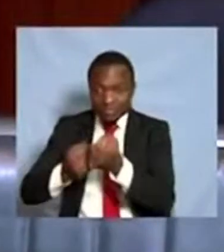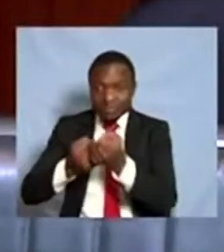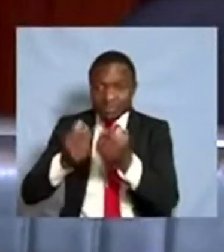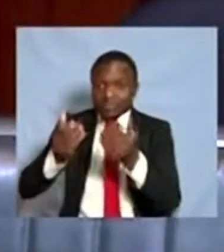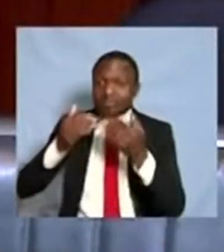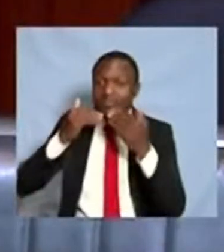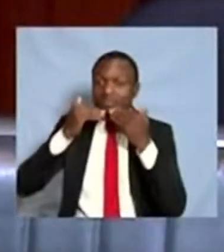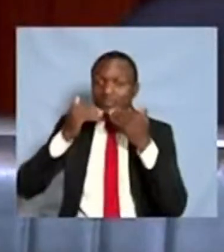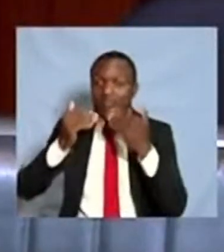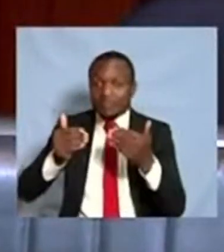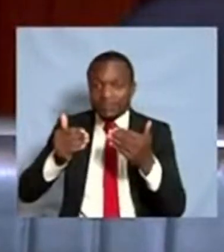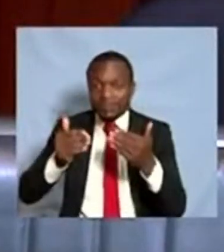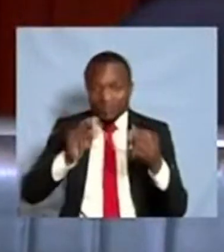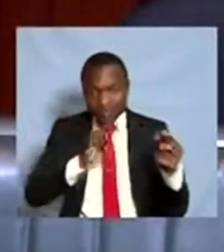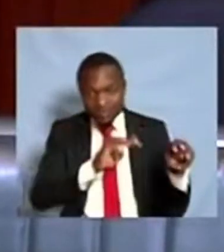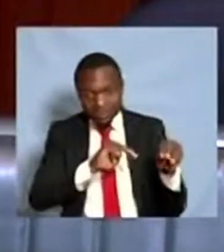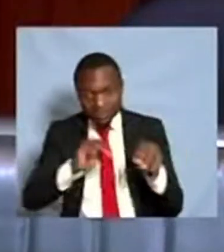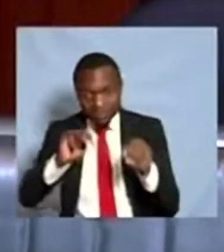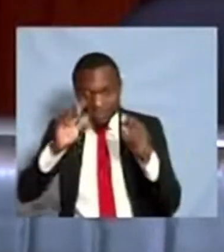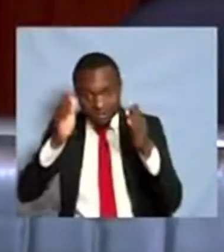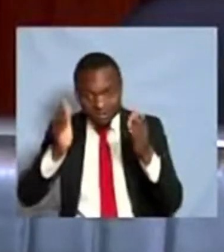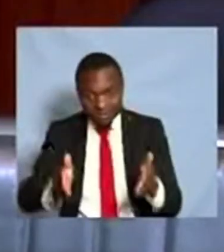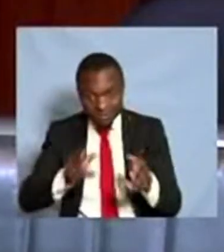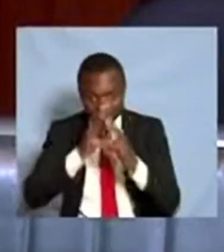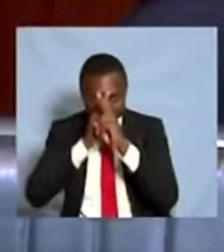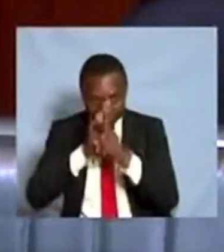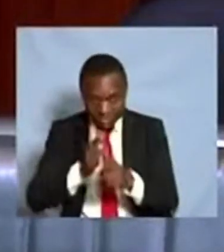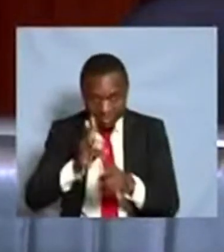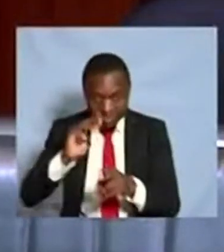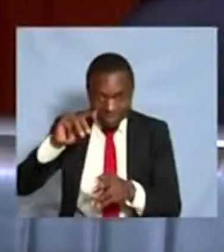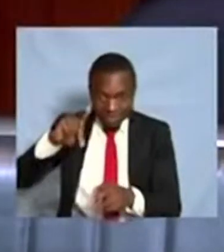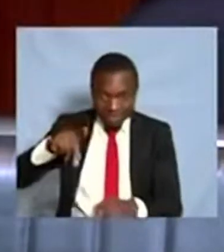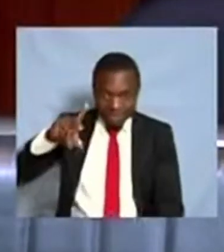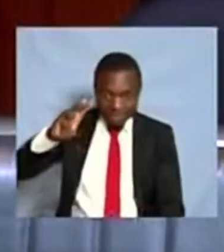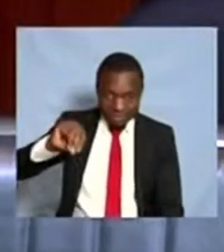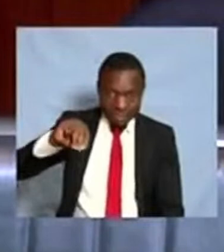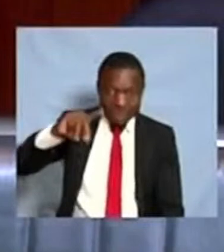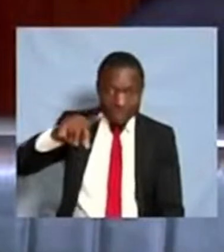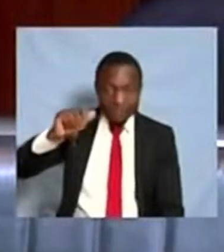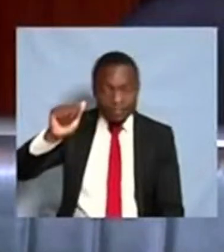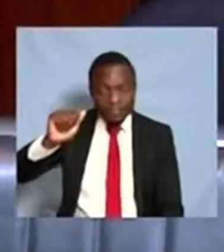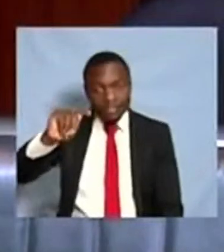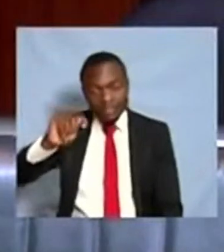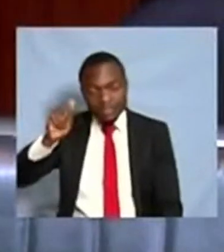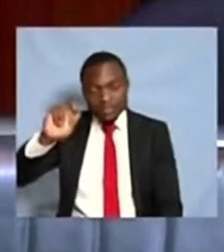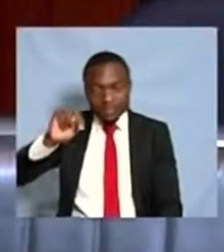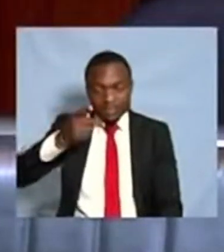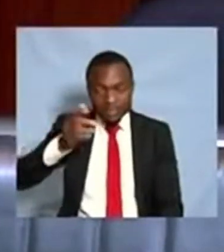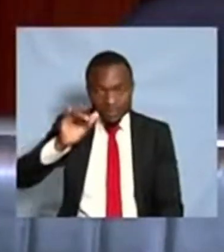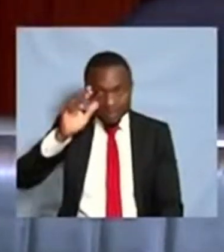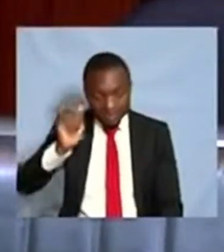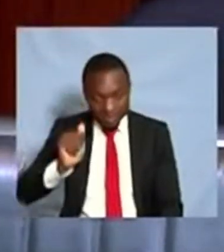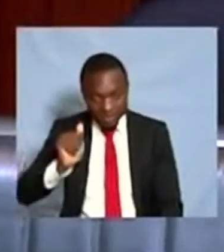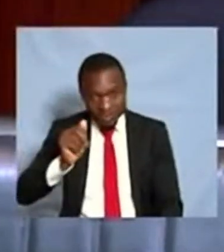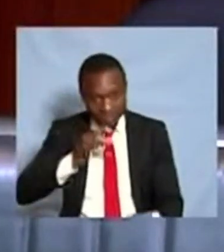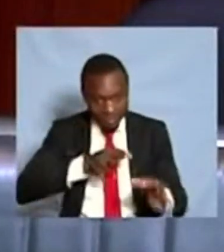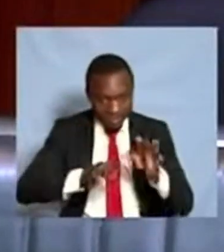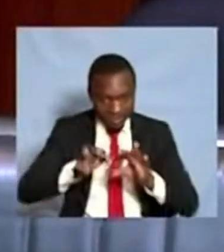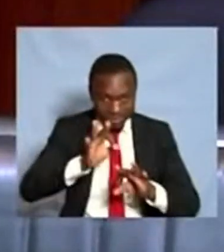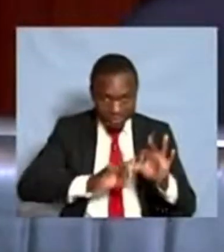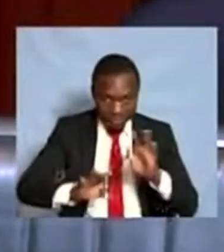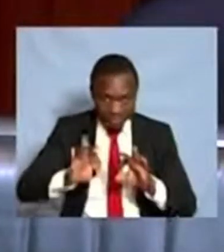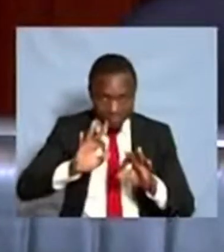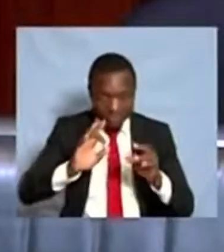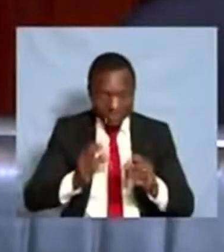thank the mover, the Honorable Member from Patizia, for highlighting a number of important